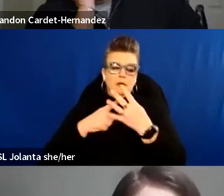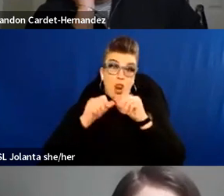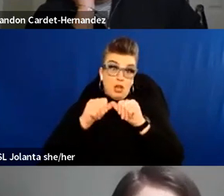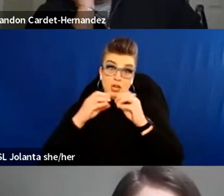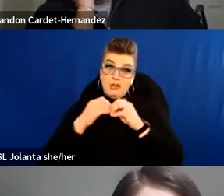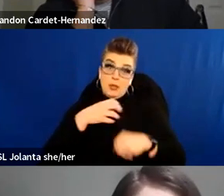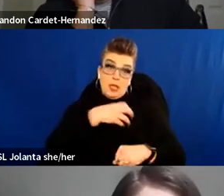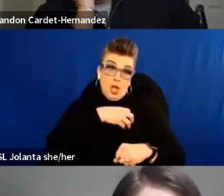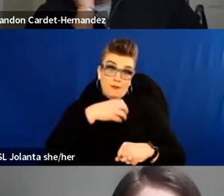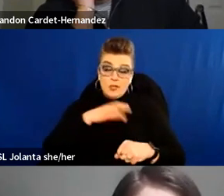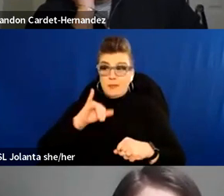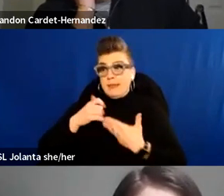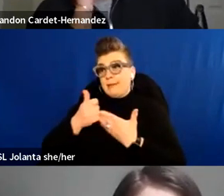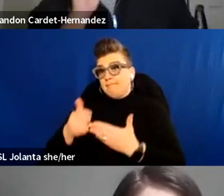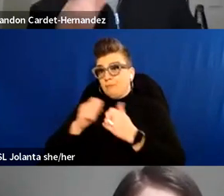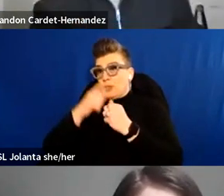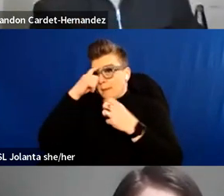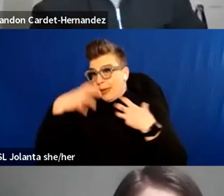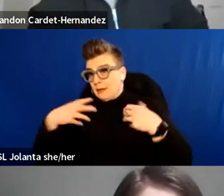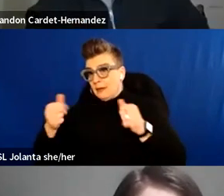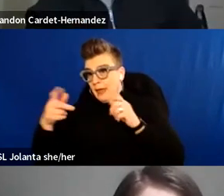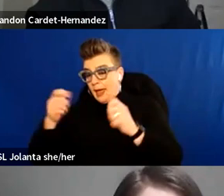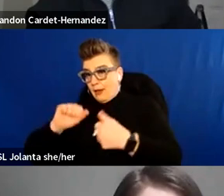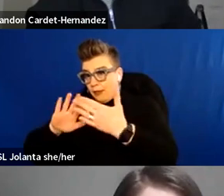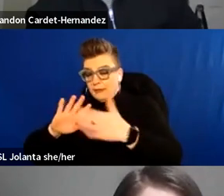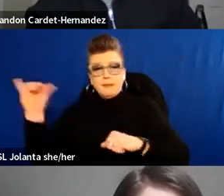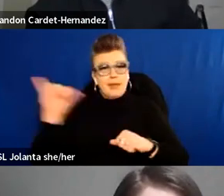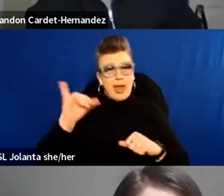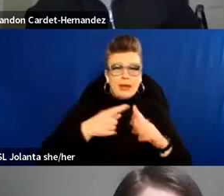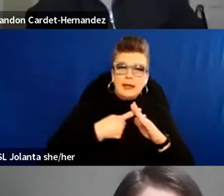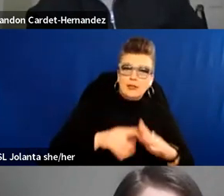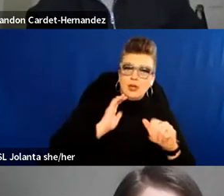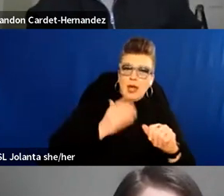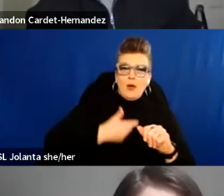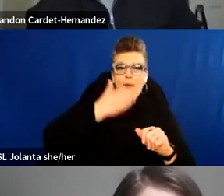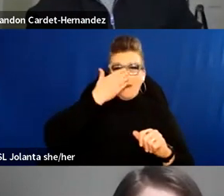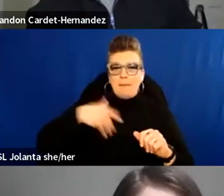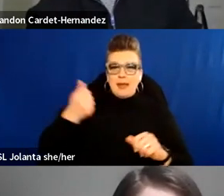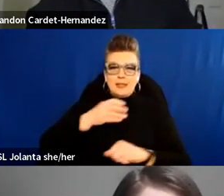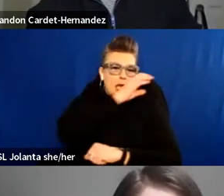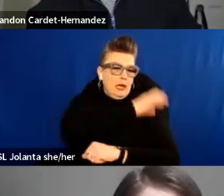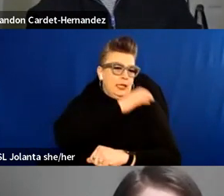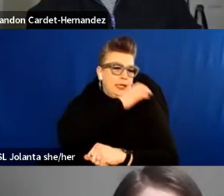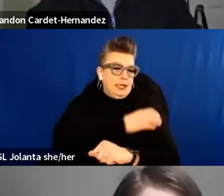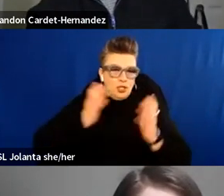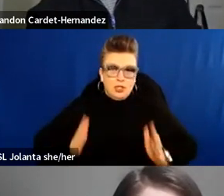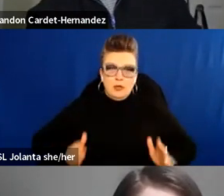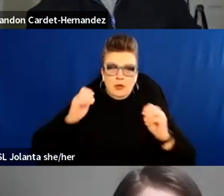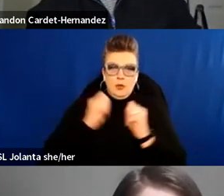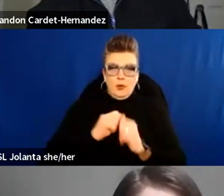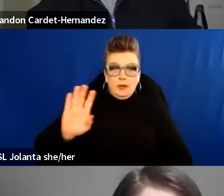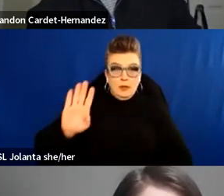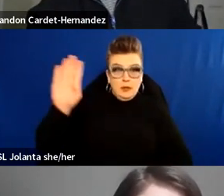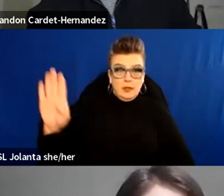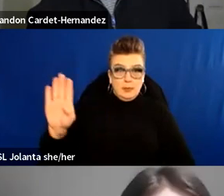mental health and dealing with which also um initiated our best clinician with bpd all of them